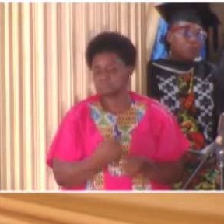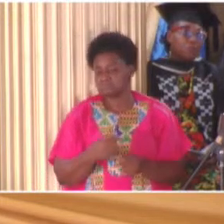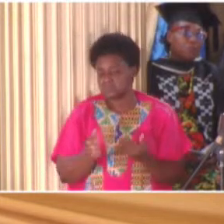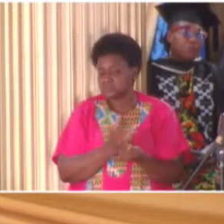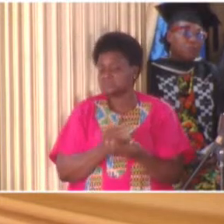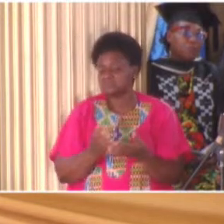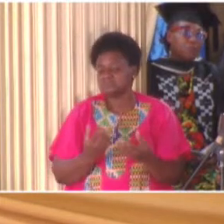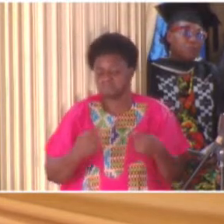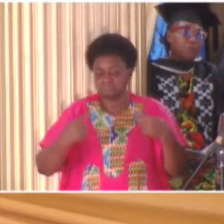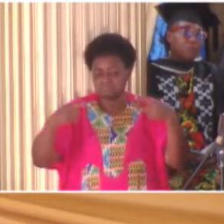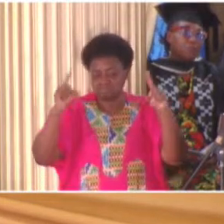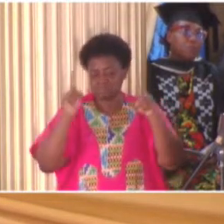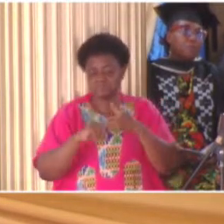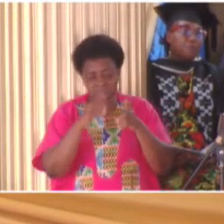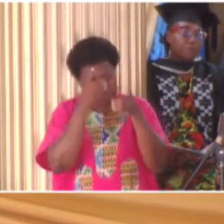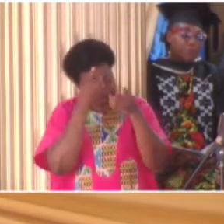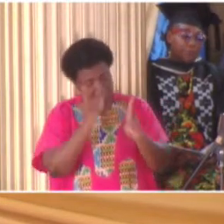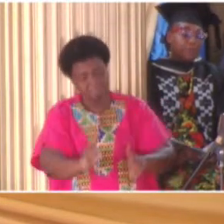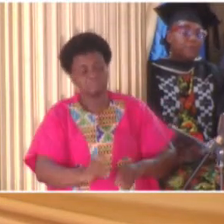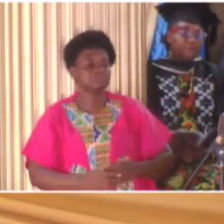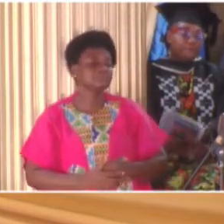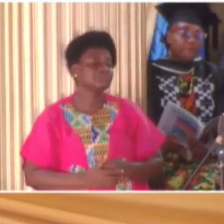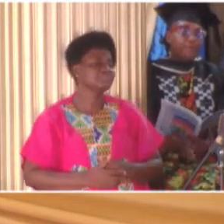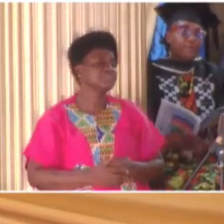up for in determination.